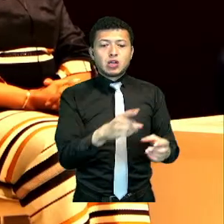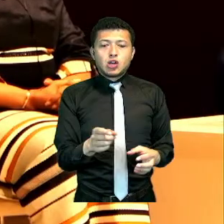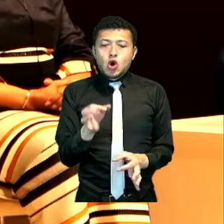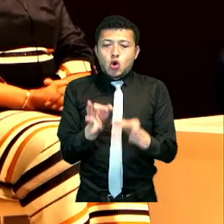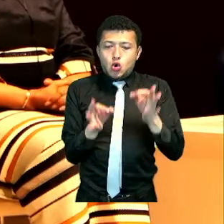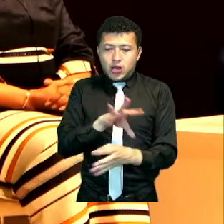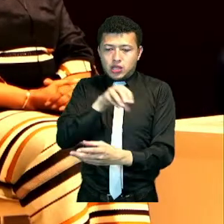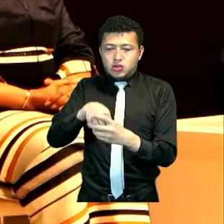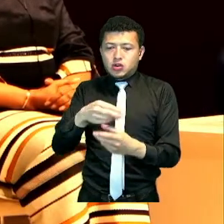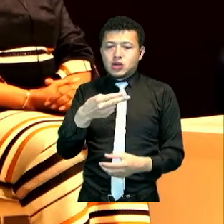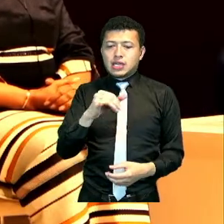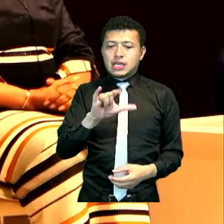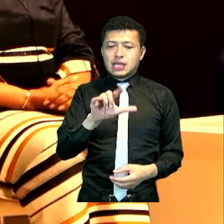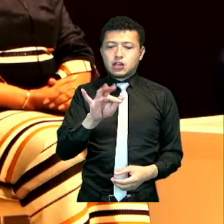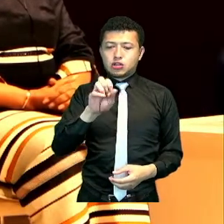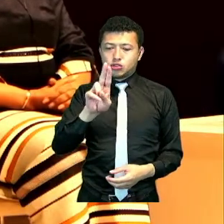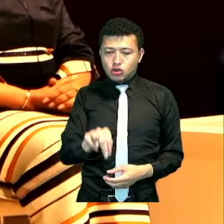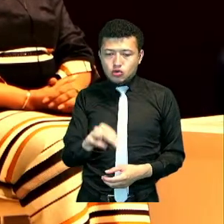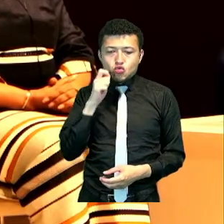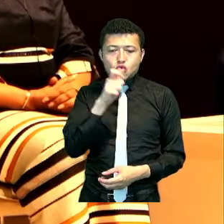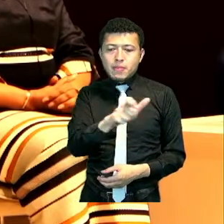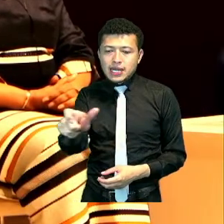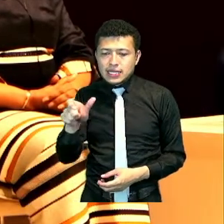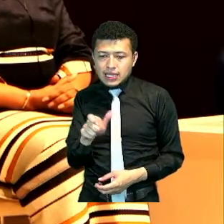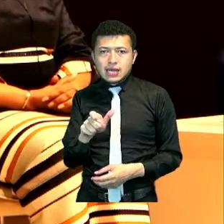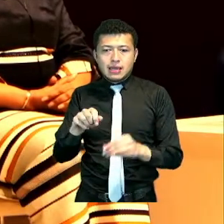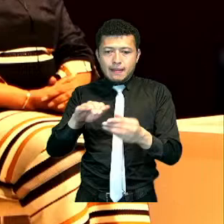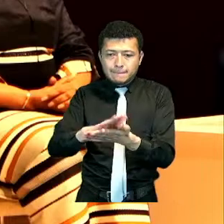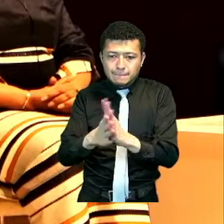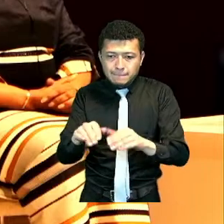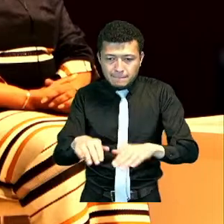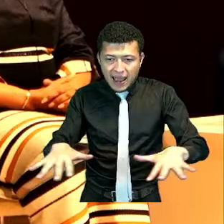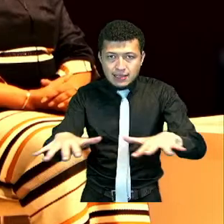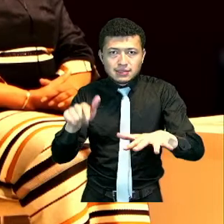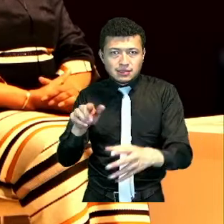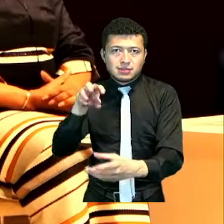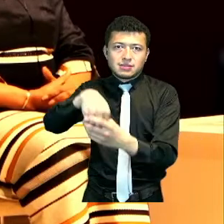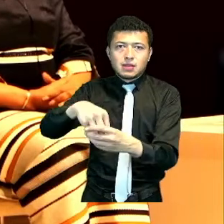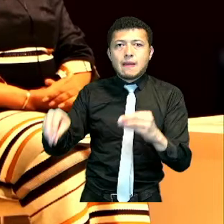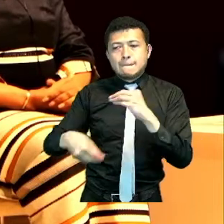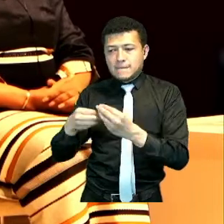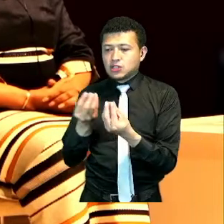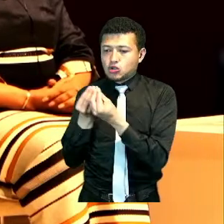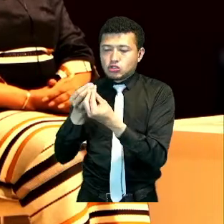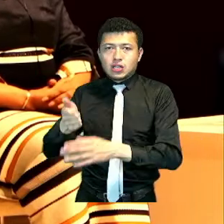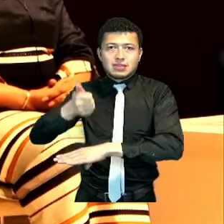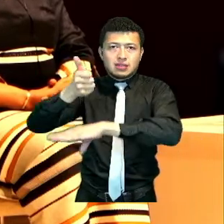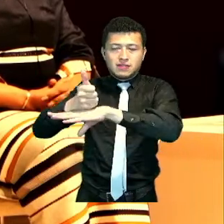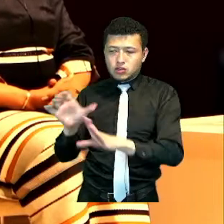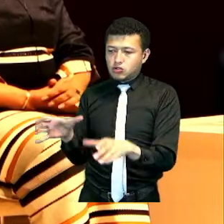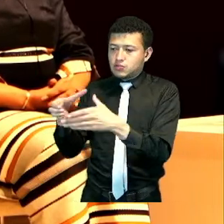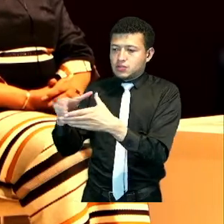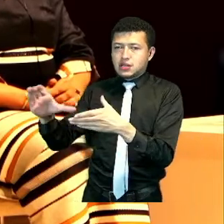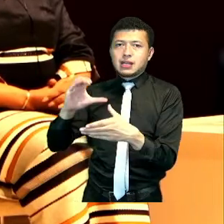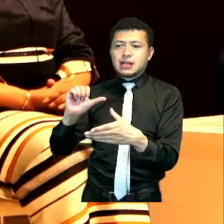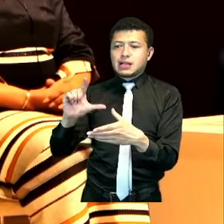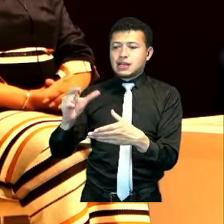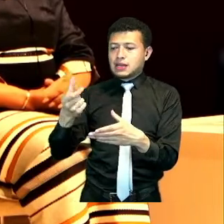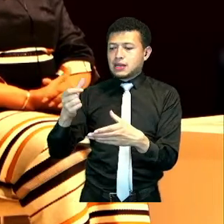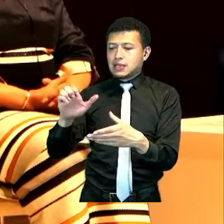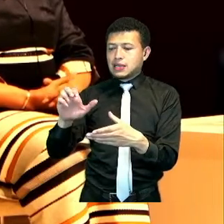jury of the Hilton Humanitarian Prize of the Conrad Hilton Foundation, and member of the Directive Council of the